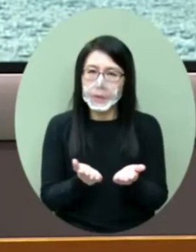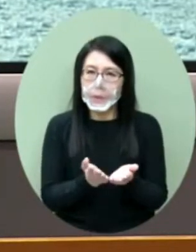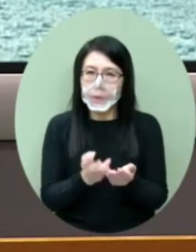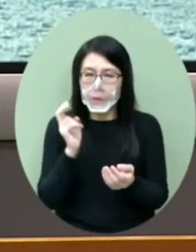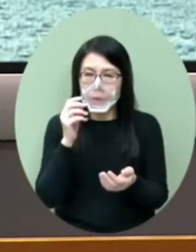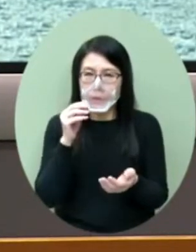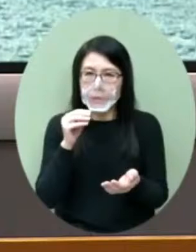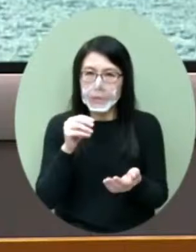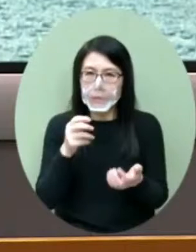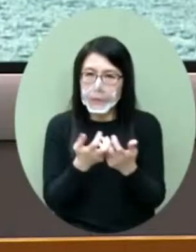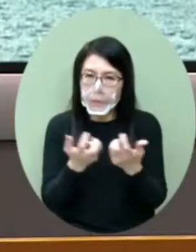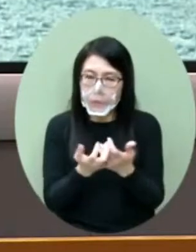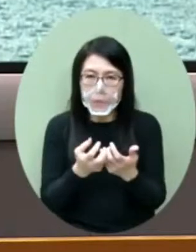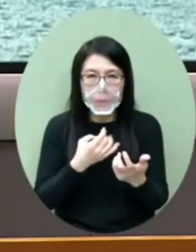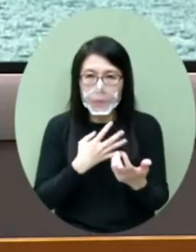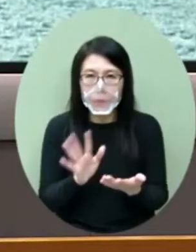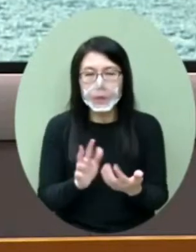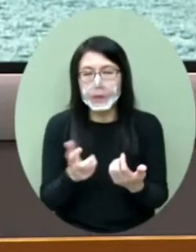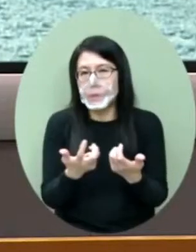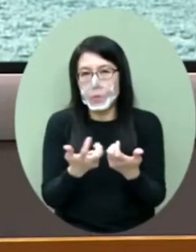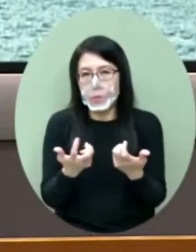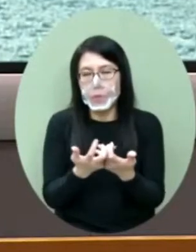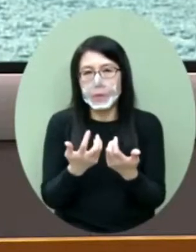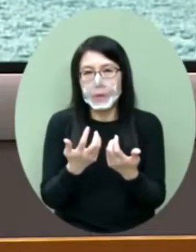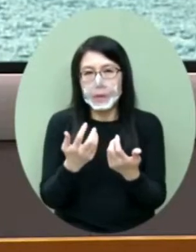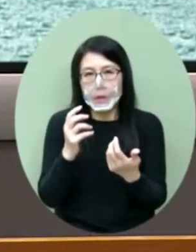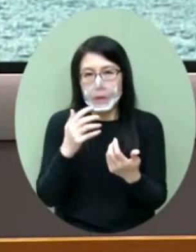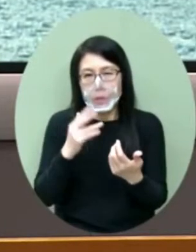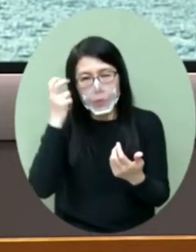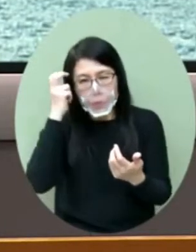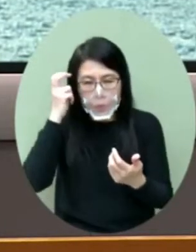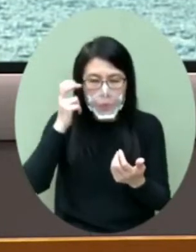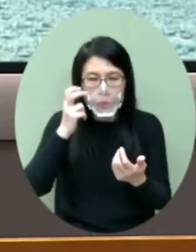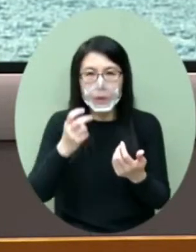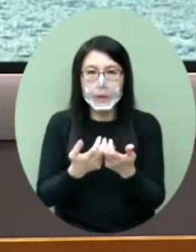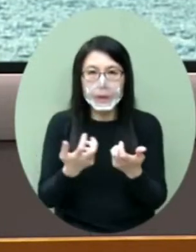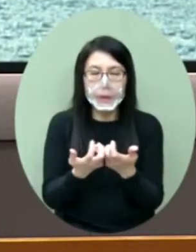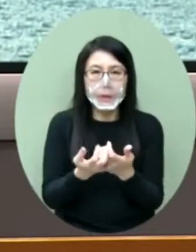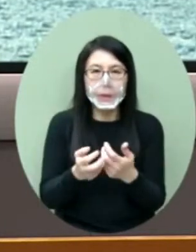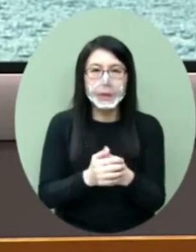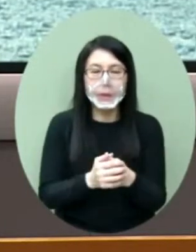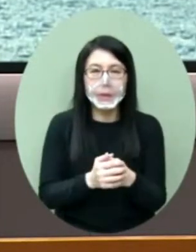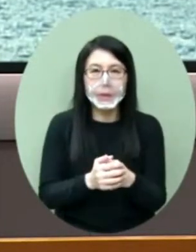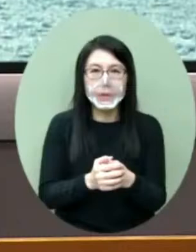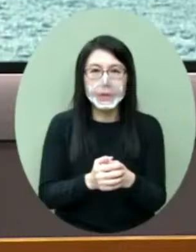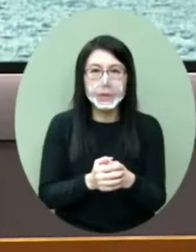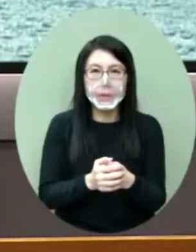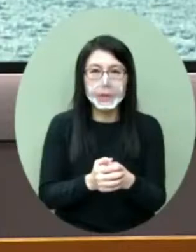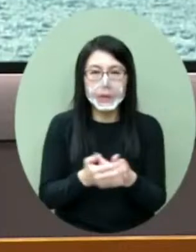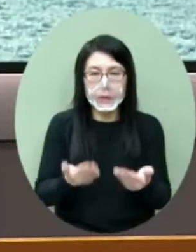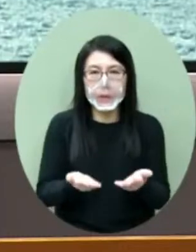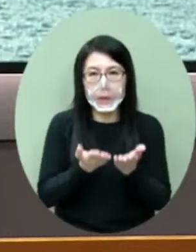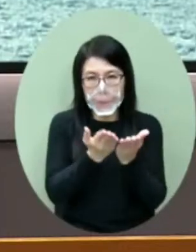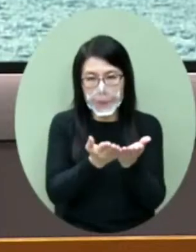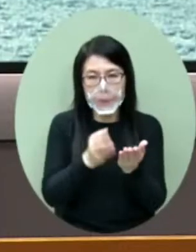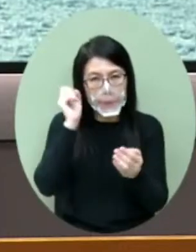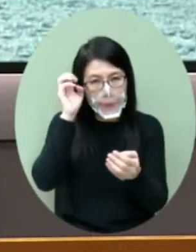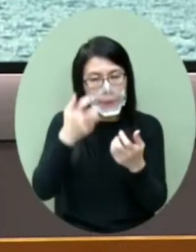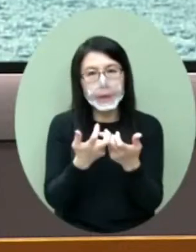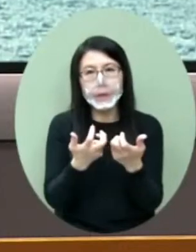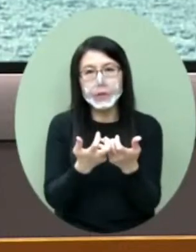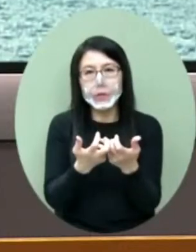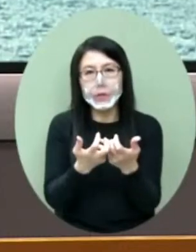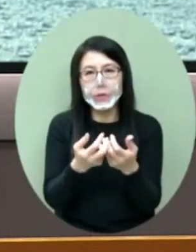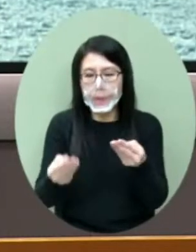Of course, we don't have an exact figure, as this is all mathematical modeling. So far, we can only use